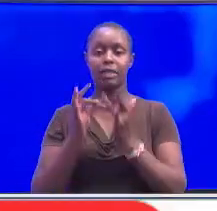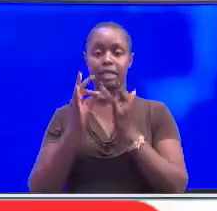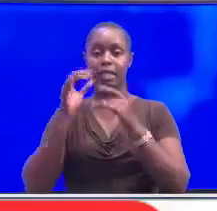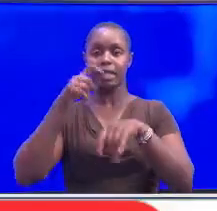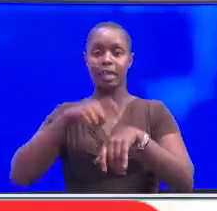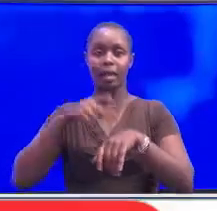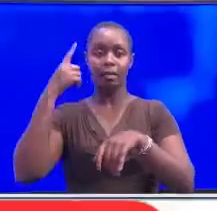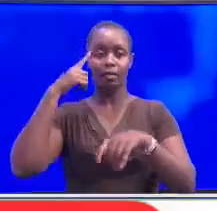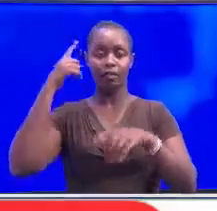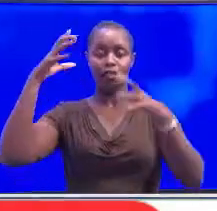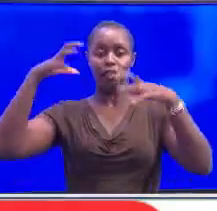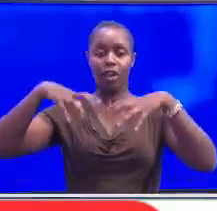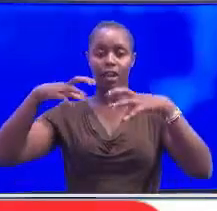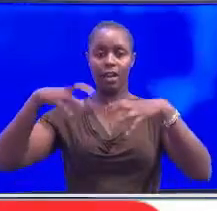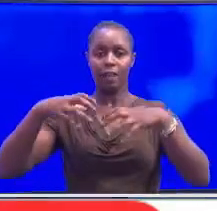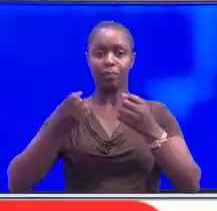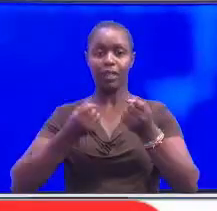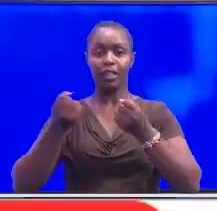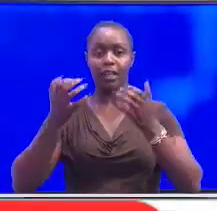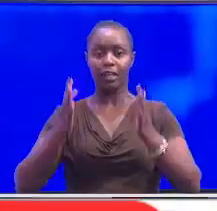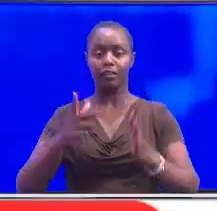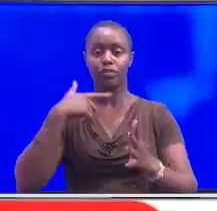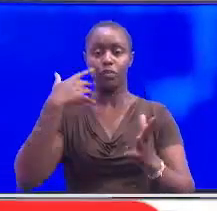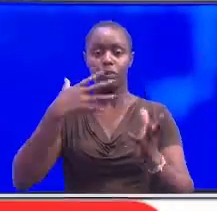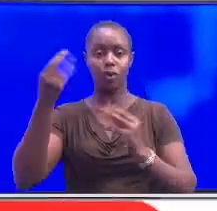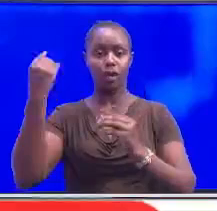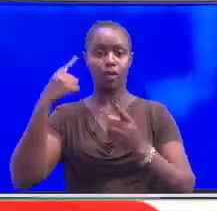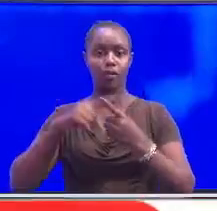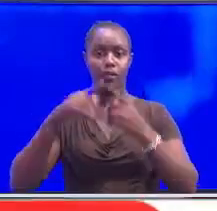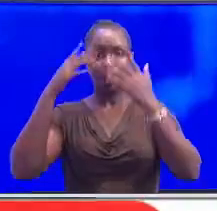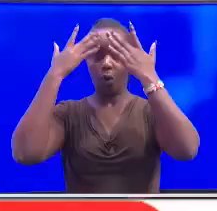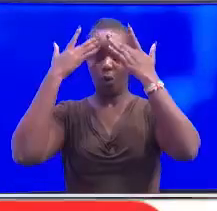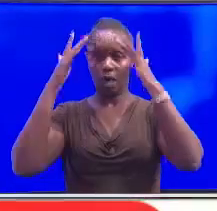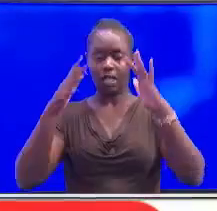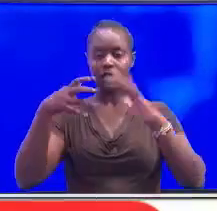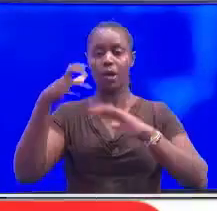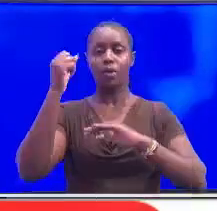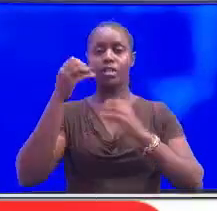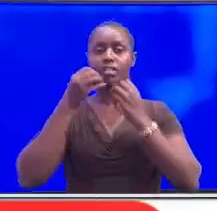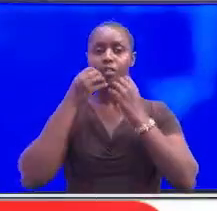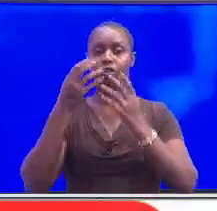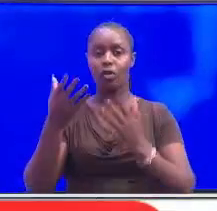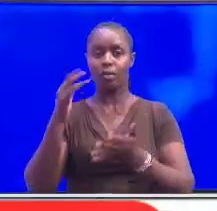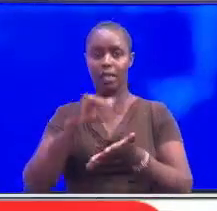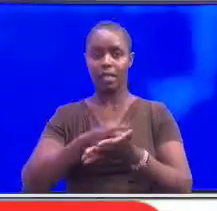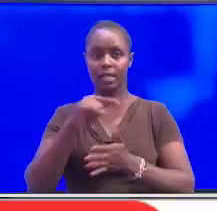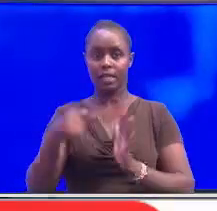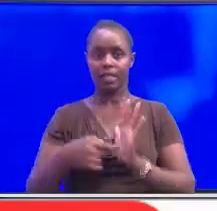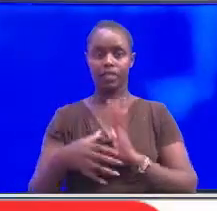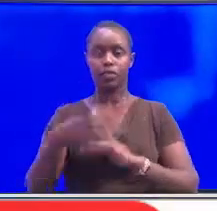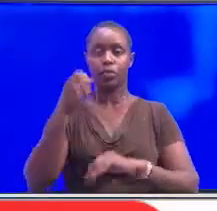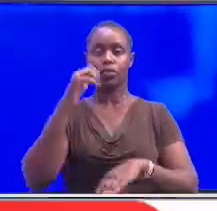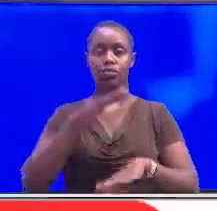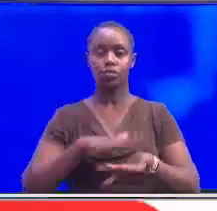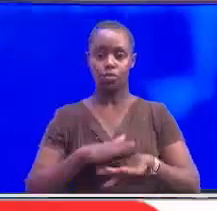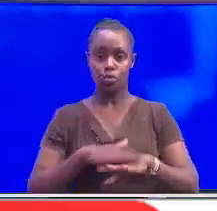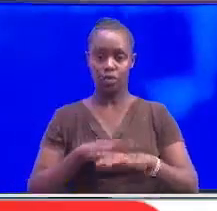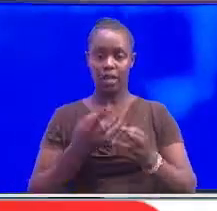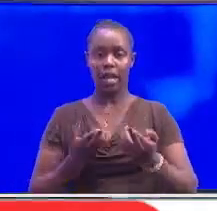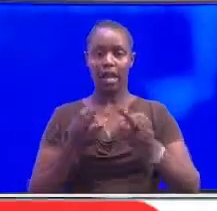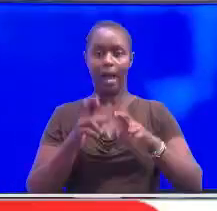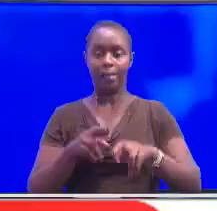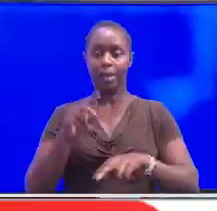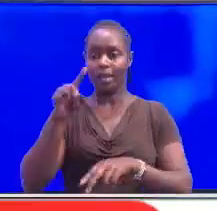season. Drivers who attended the safety awareness clinic were upbeat that the clinic was long overdue but came at the right